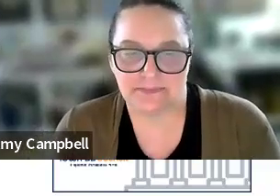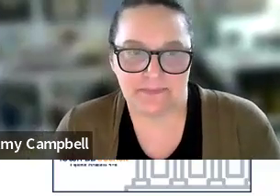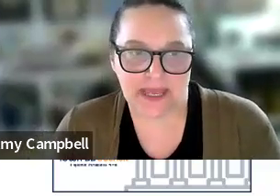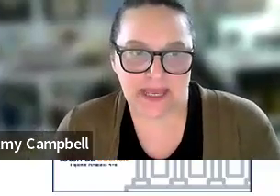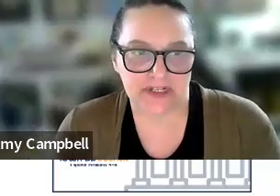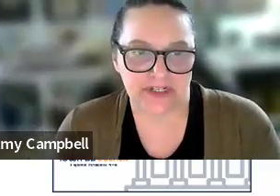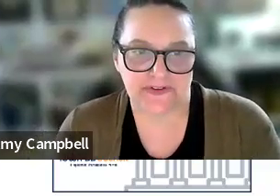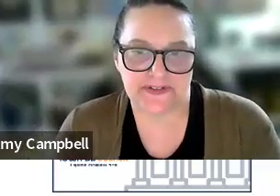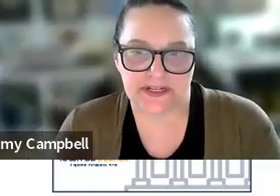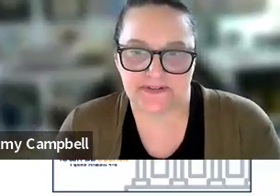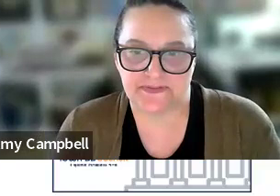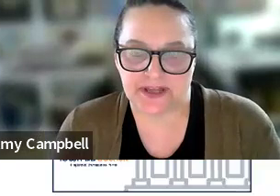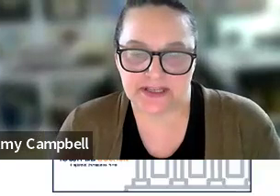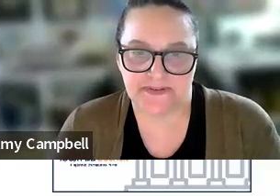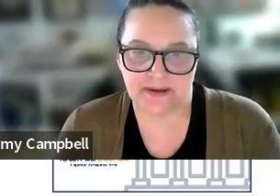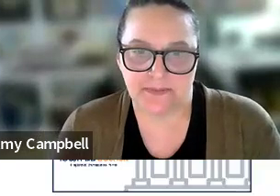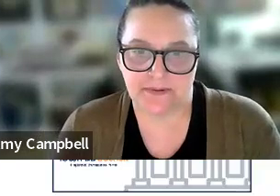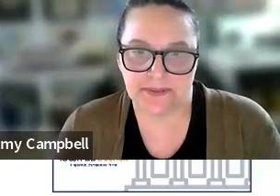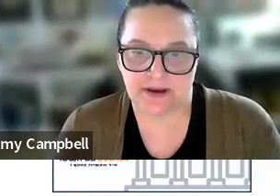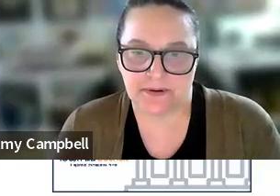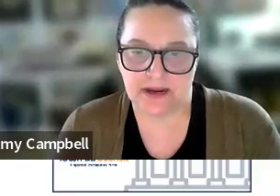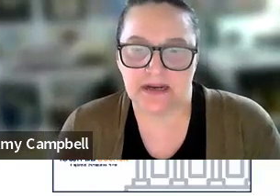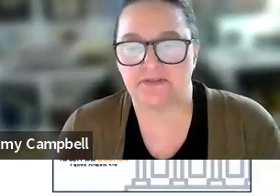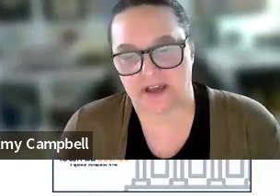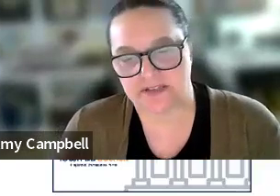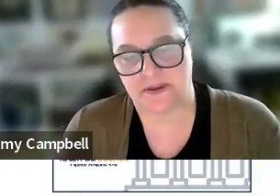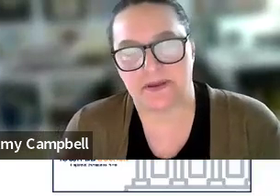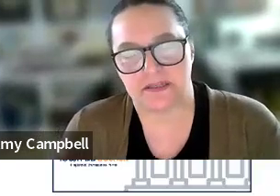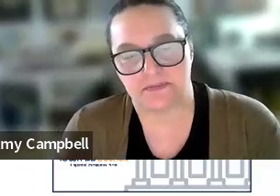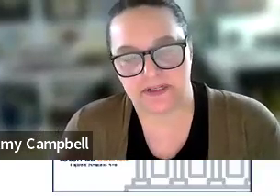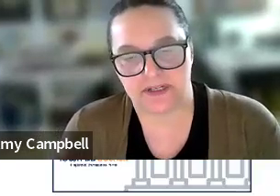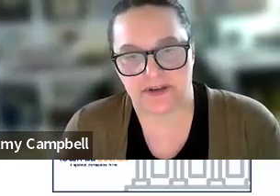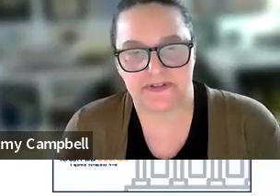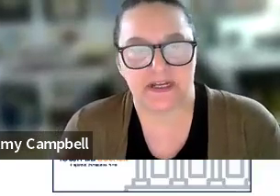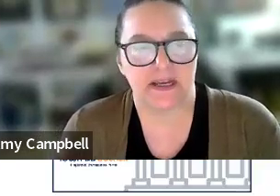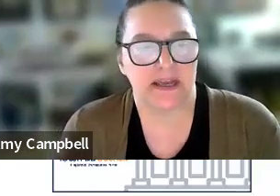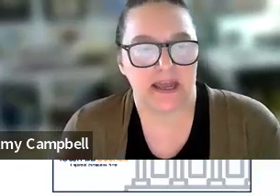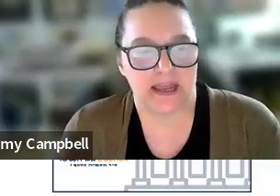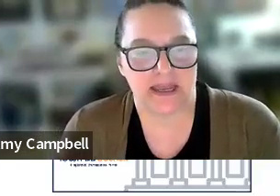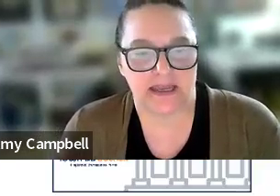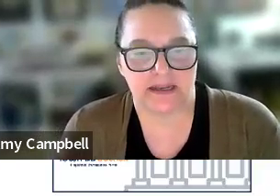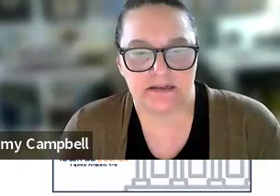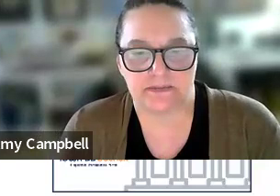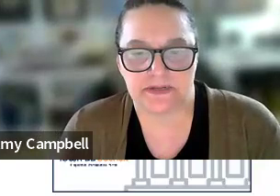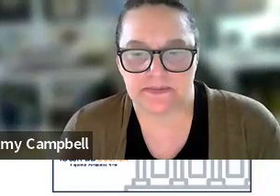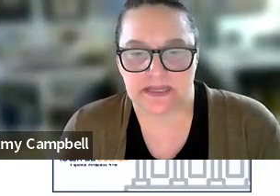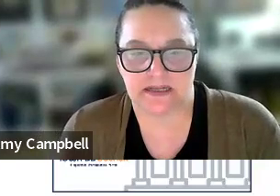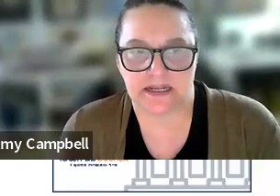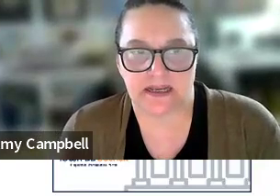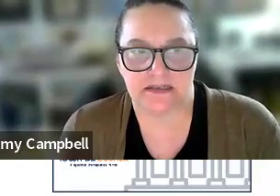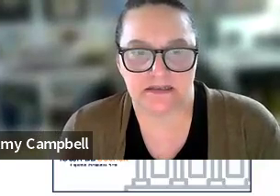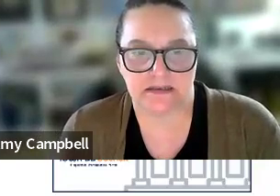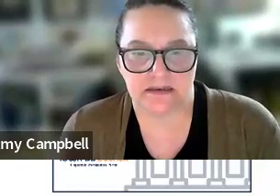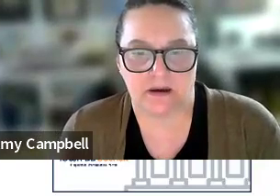It's a big shift in philosophy, Work Without Worry, not philosophy, but it's a big shift. And sometimes